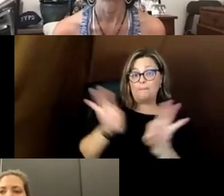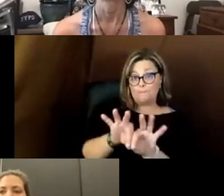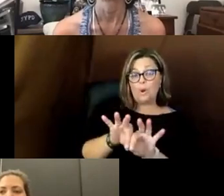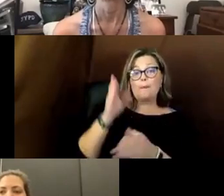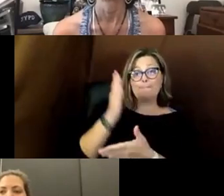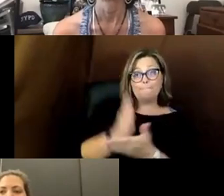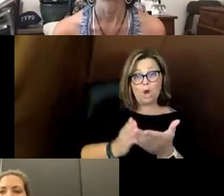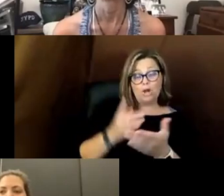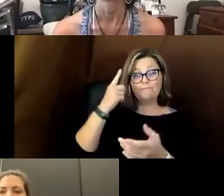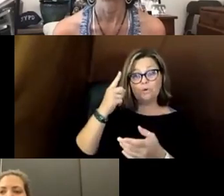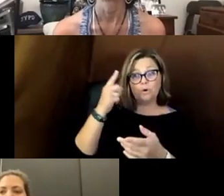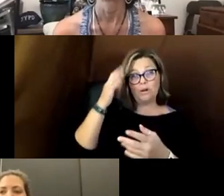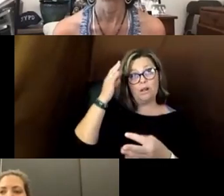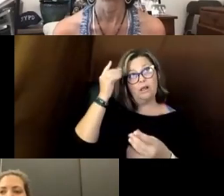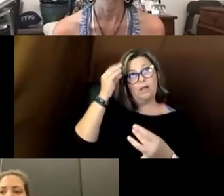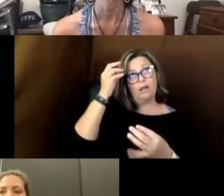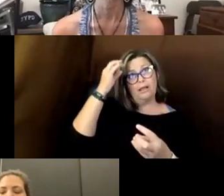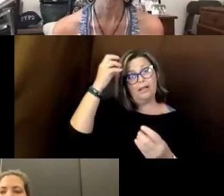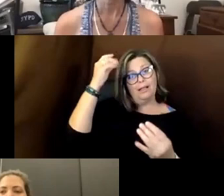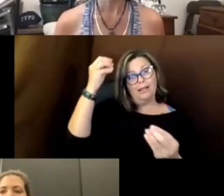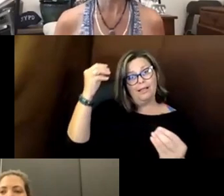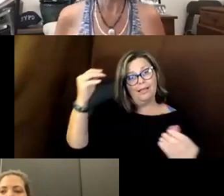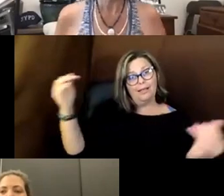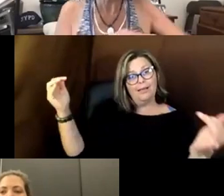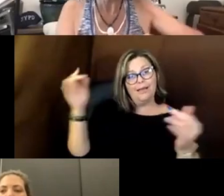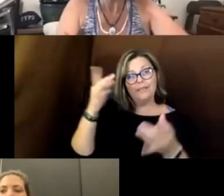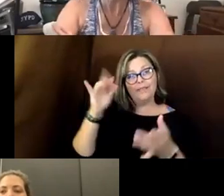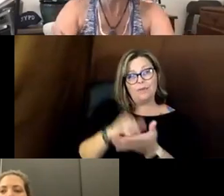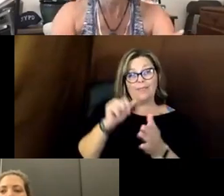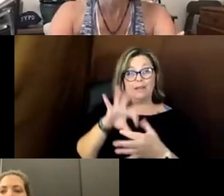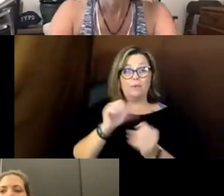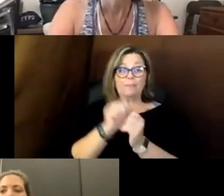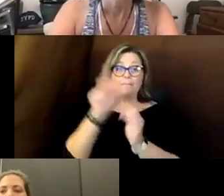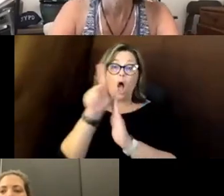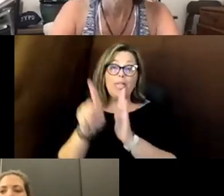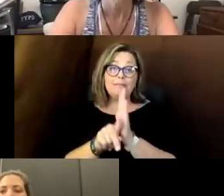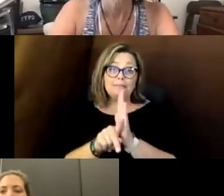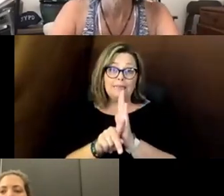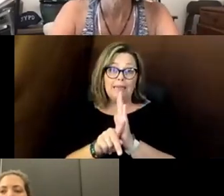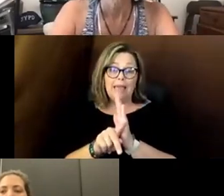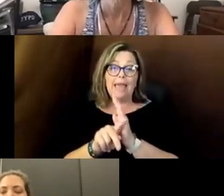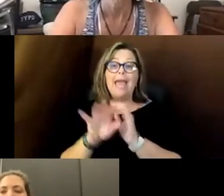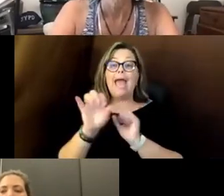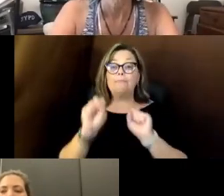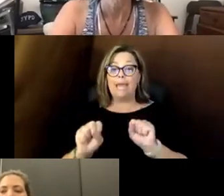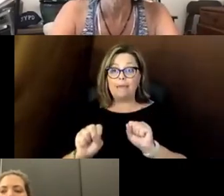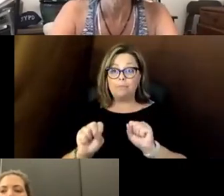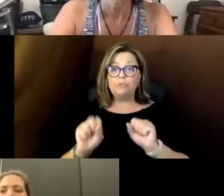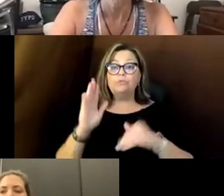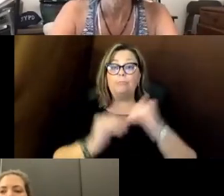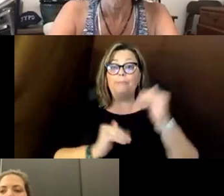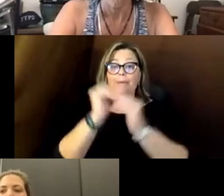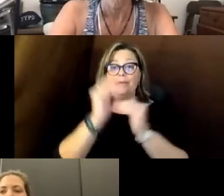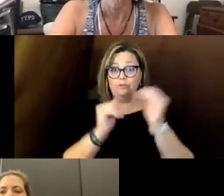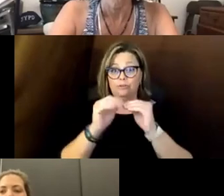thought to digest as we walk away from today's conversation. You know, building environments, that's what we see on the screen there.